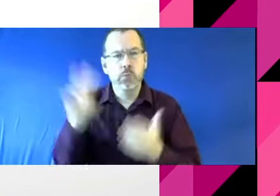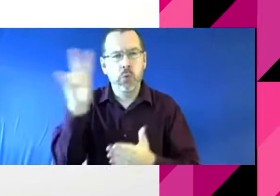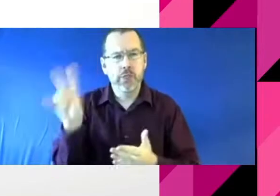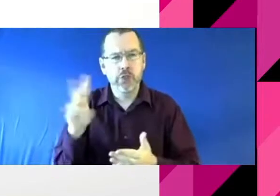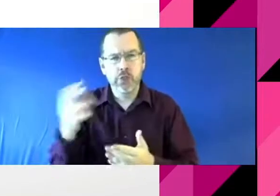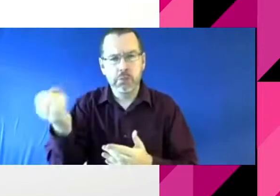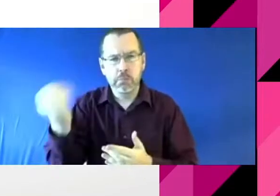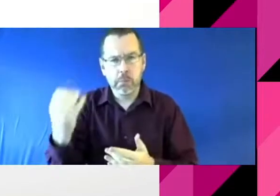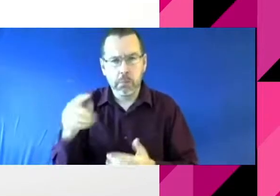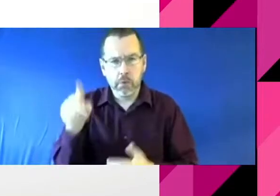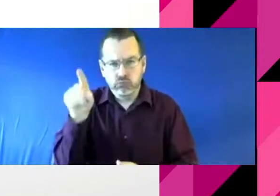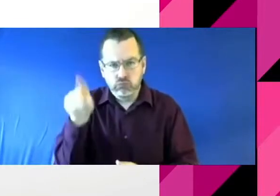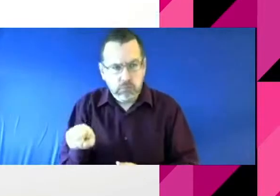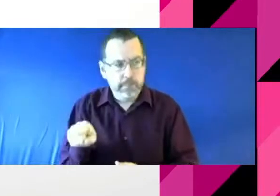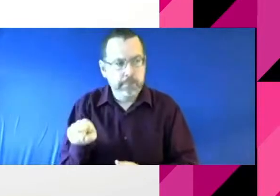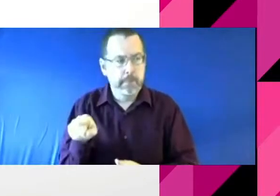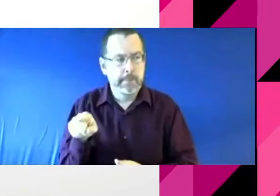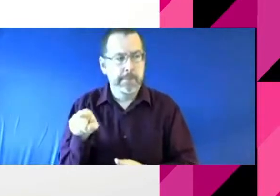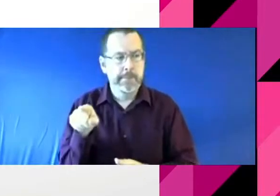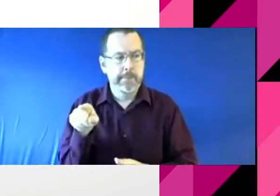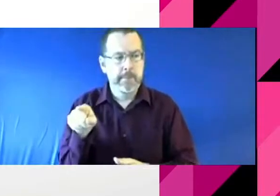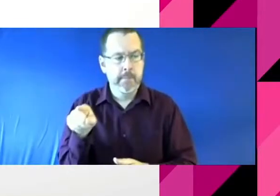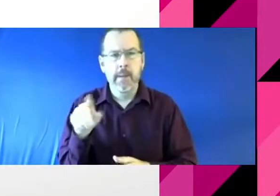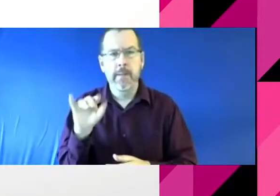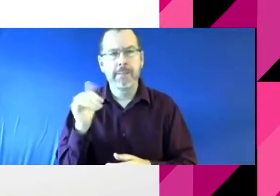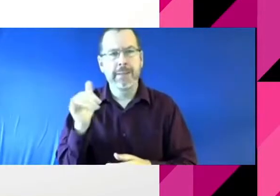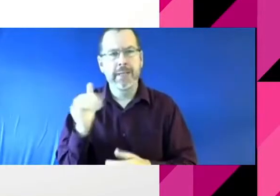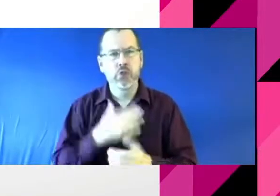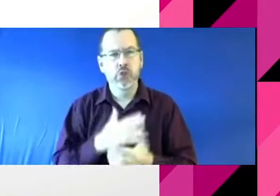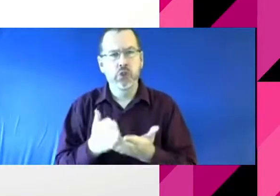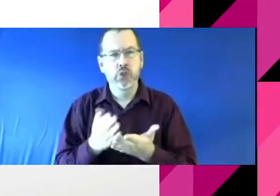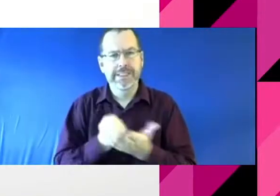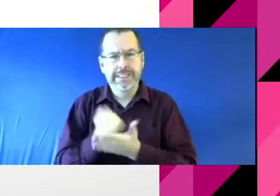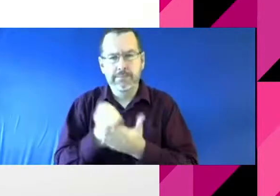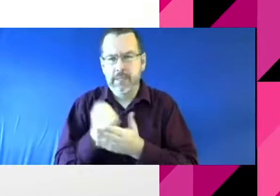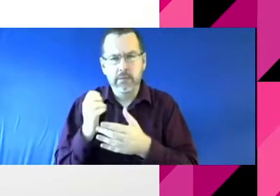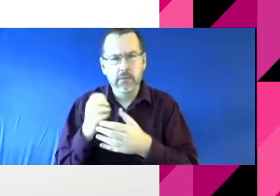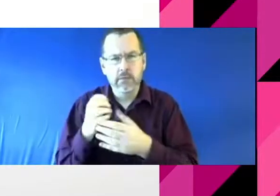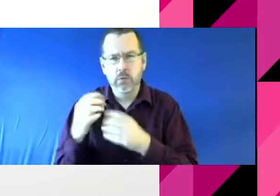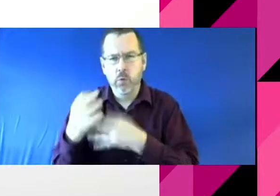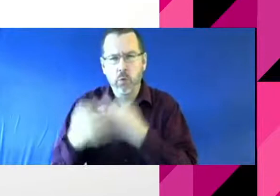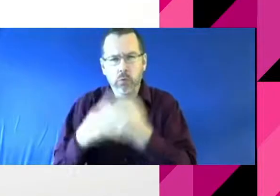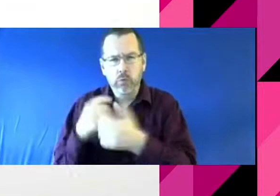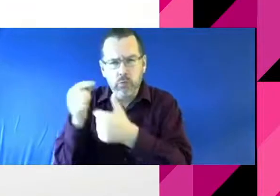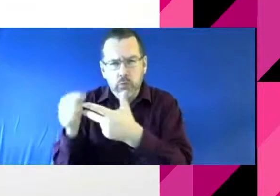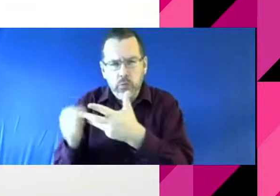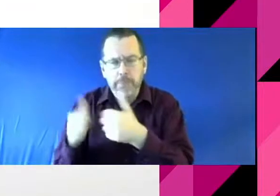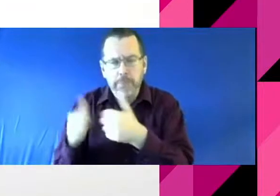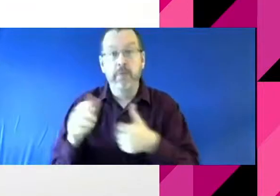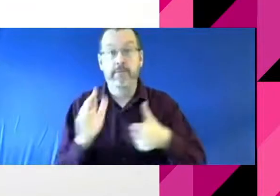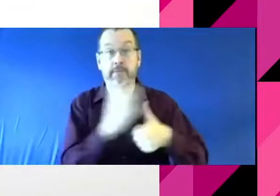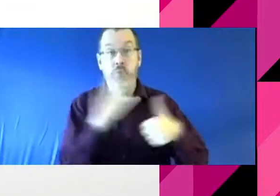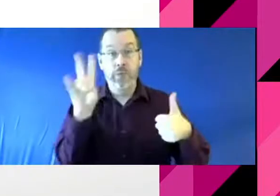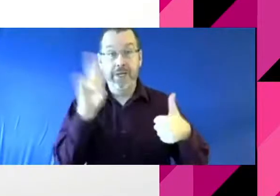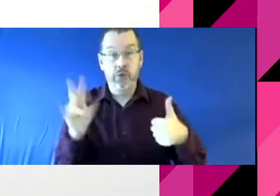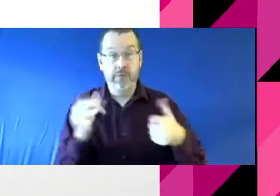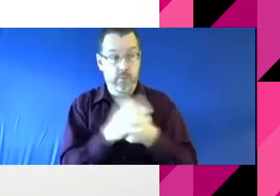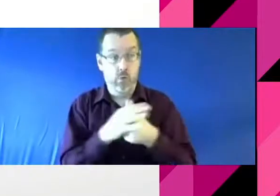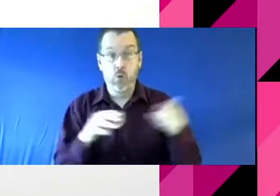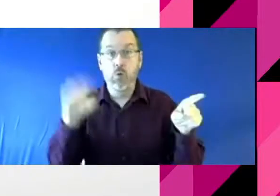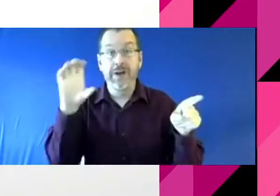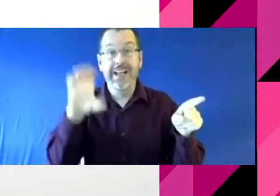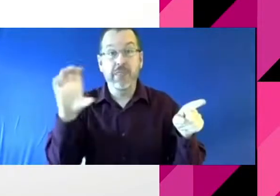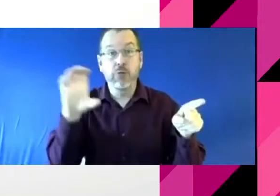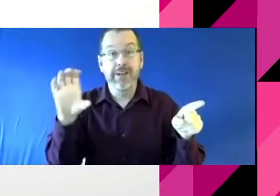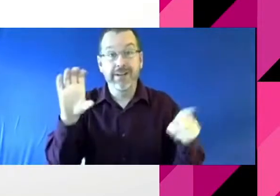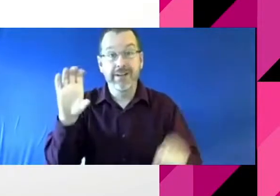already, and I might just go through those in order. So My first question is for Catherine, and it's